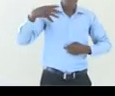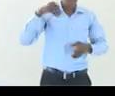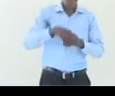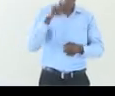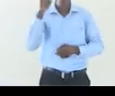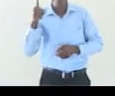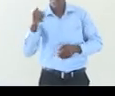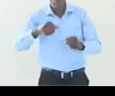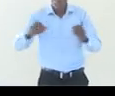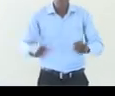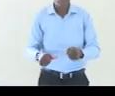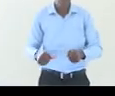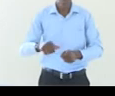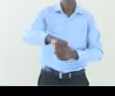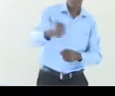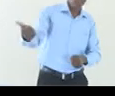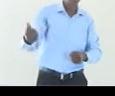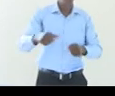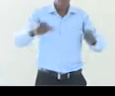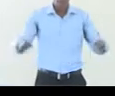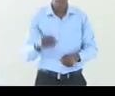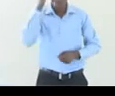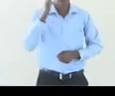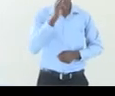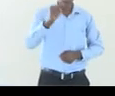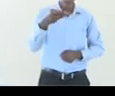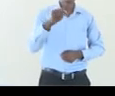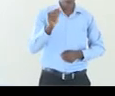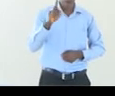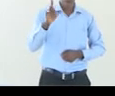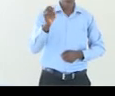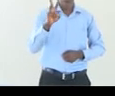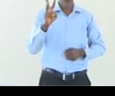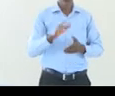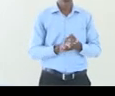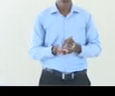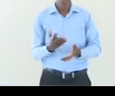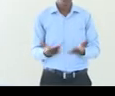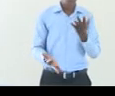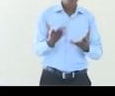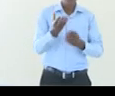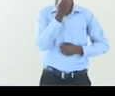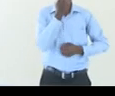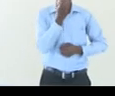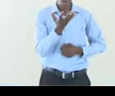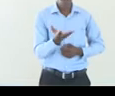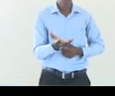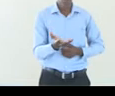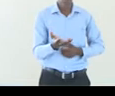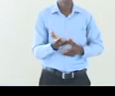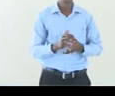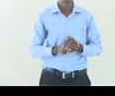The gospel is a force for transformation. If you and I hear the gospel or read the gospel every day,